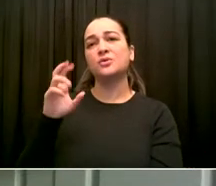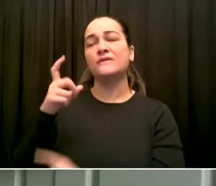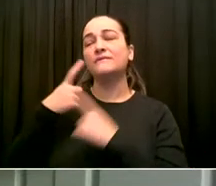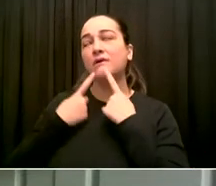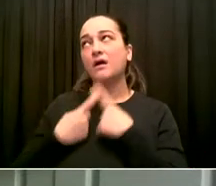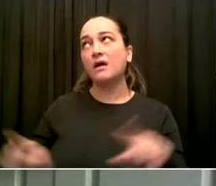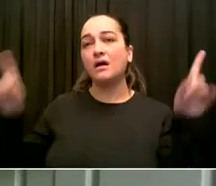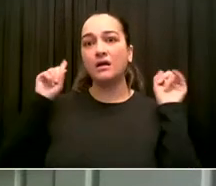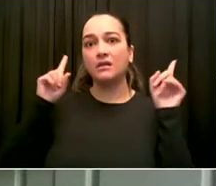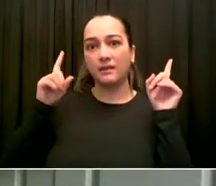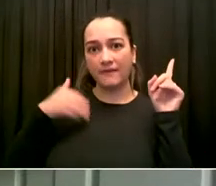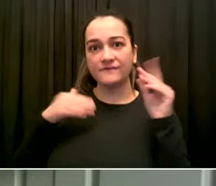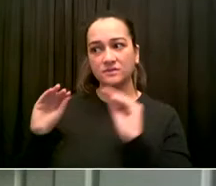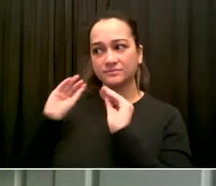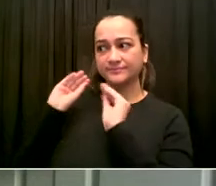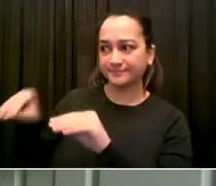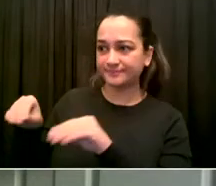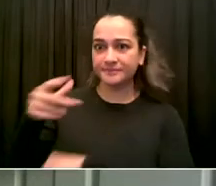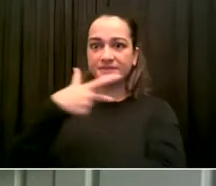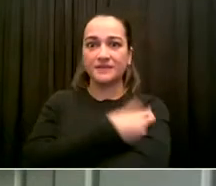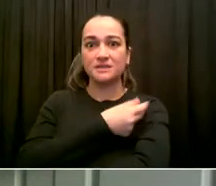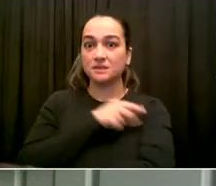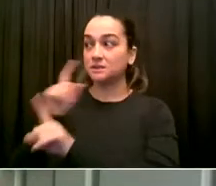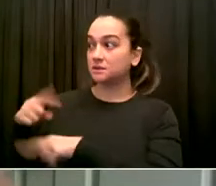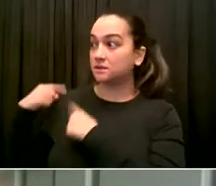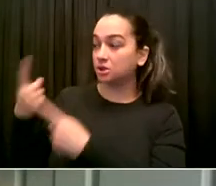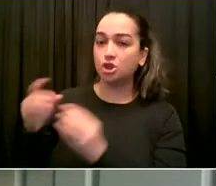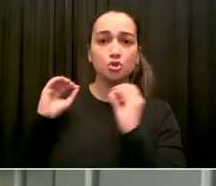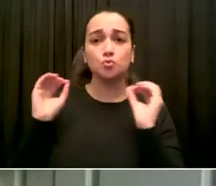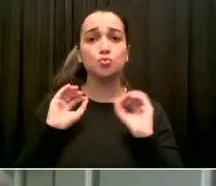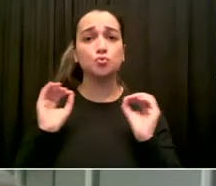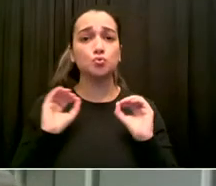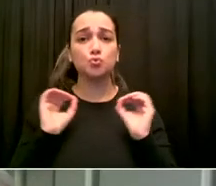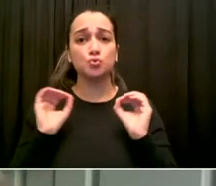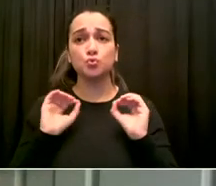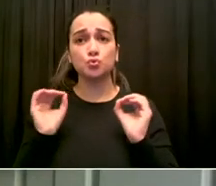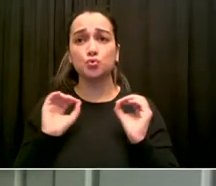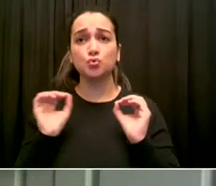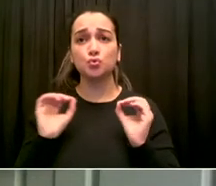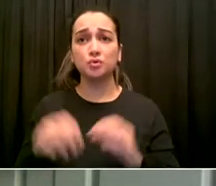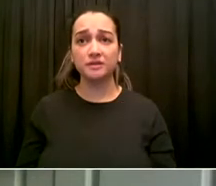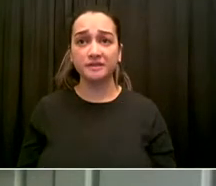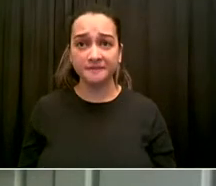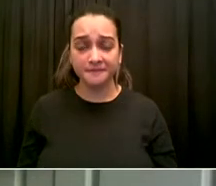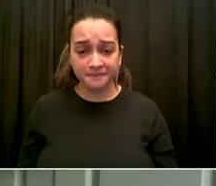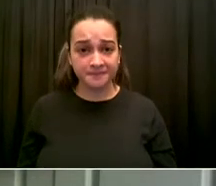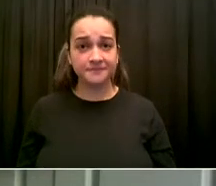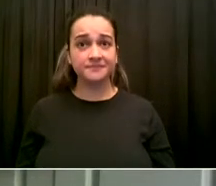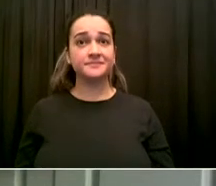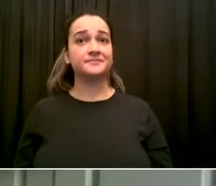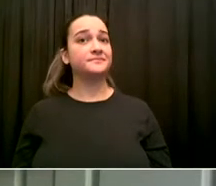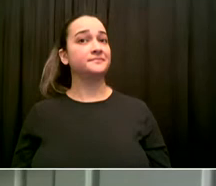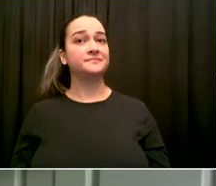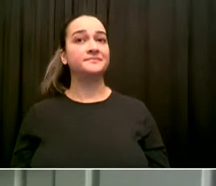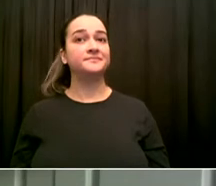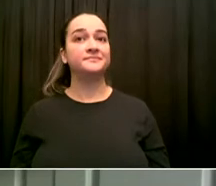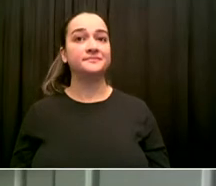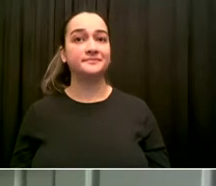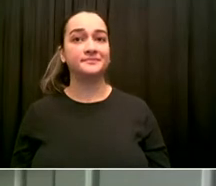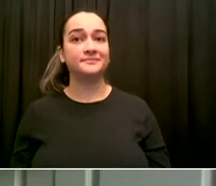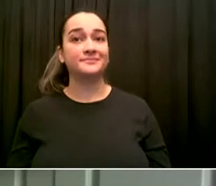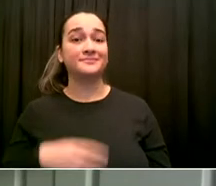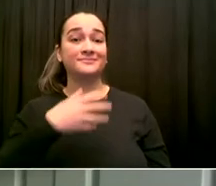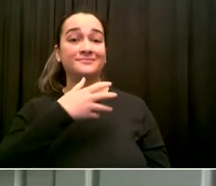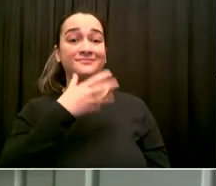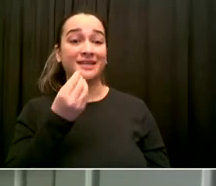good luck to the Boston Red Sox. You're going to need it. Well, good luck to the, I'm going to ignore that and say good luck to the New York Mets.